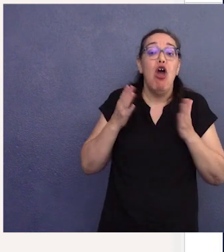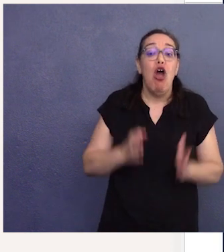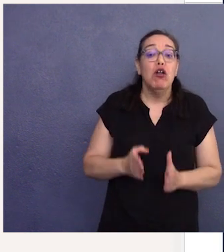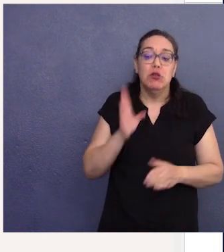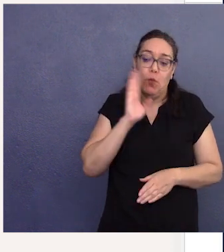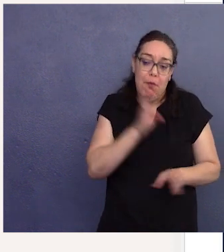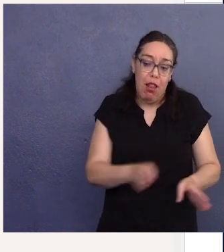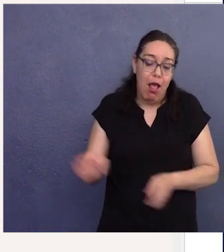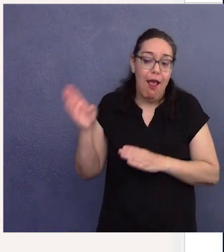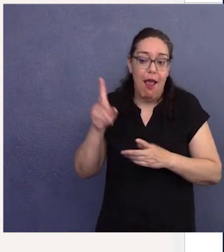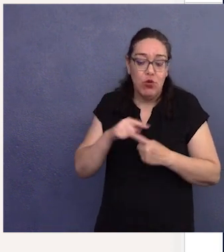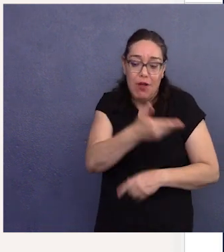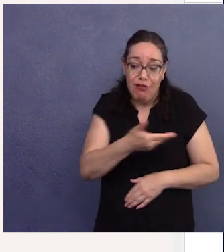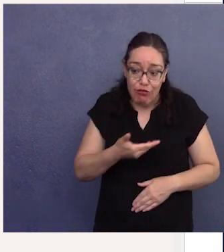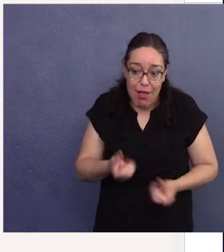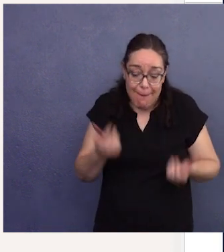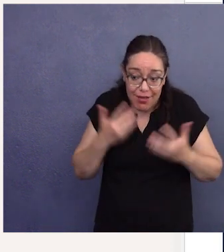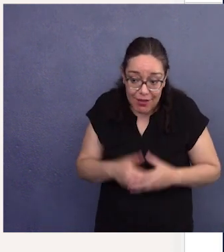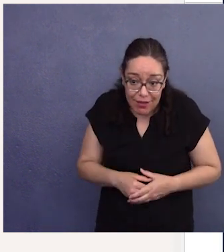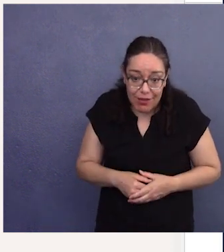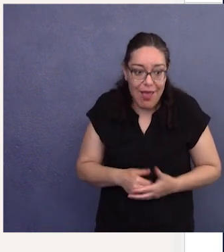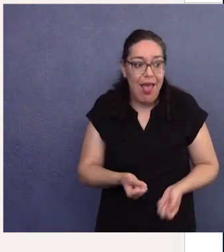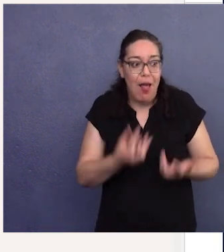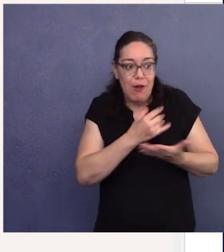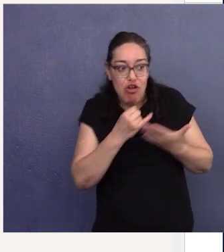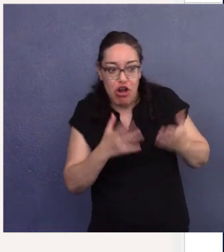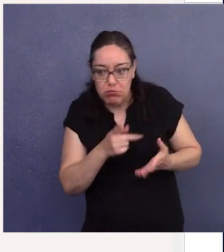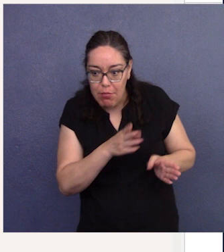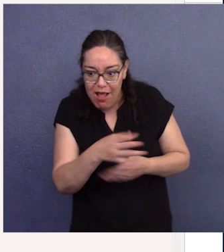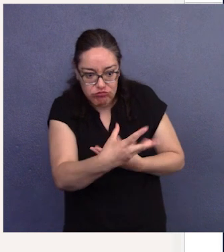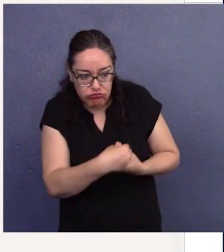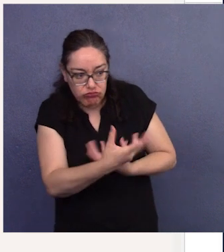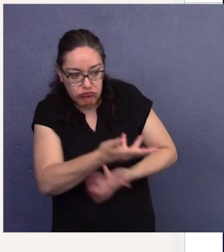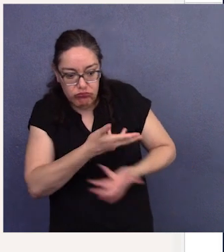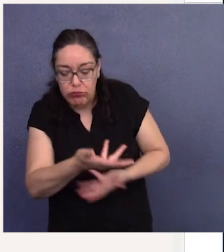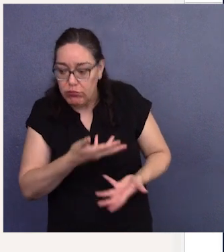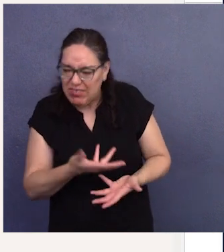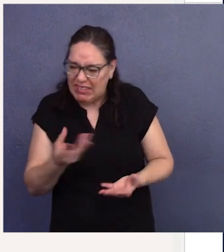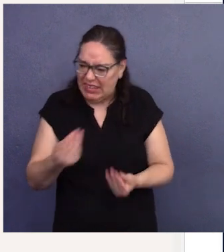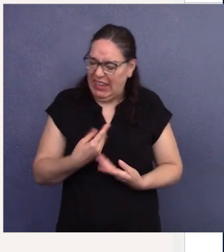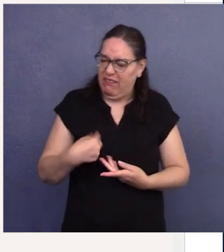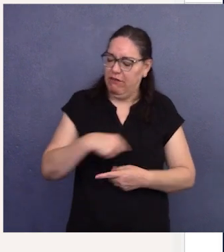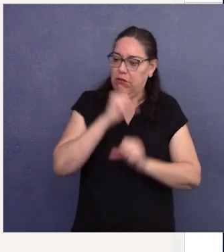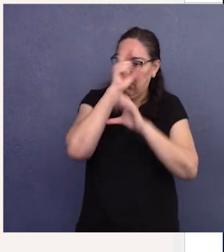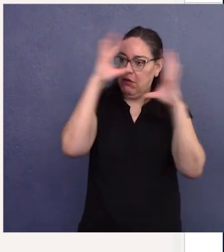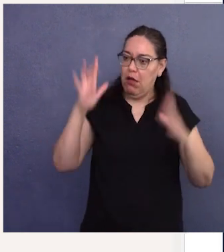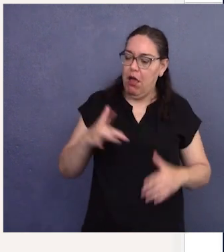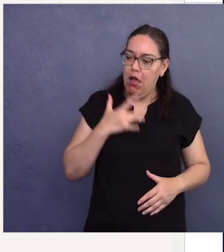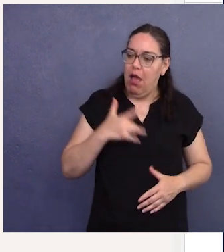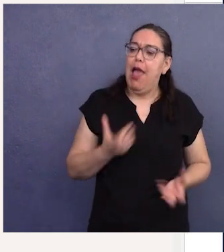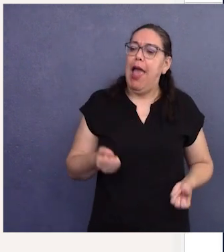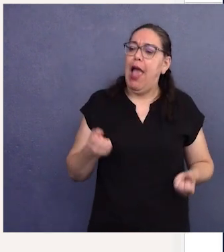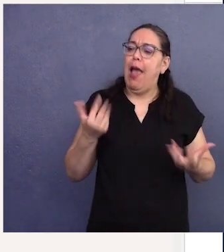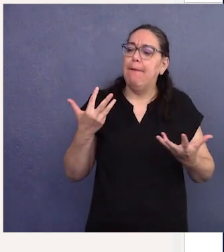to hire and engage, and give us a sense of what kind of compensation are you